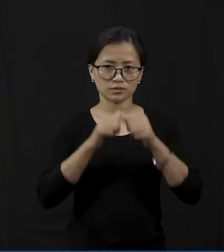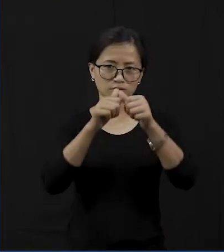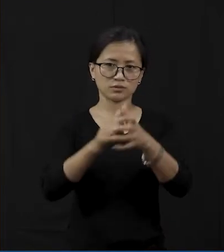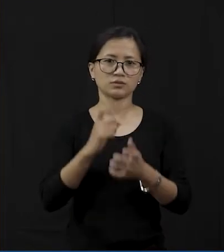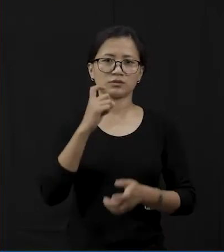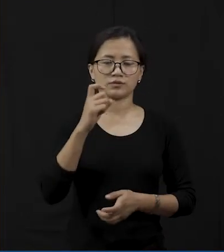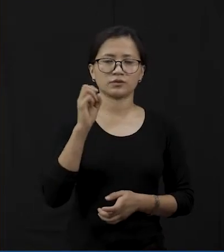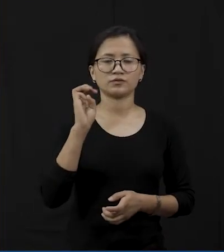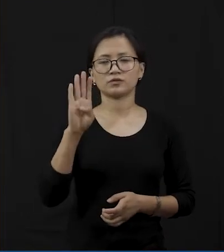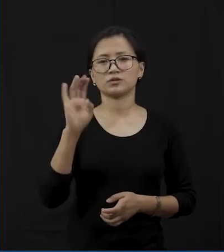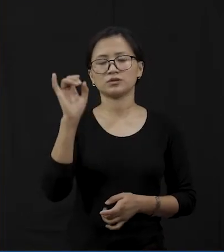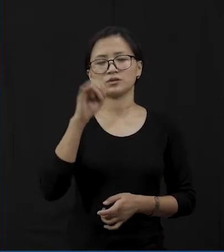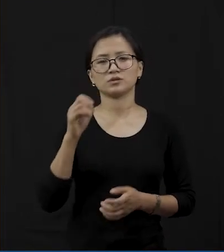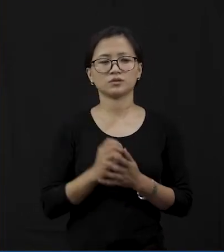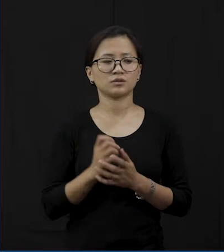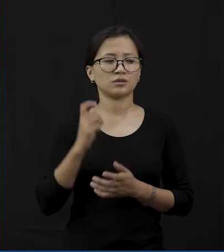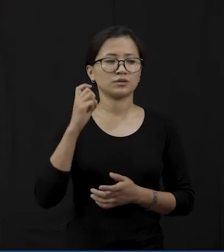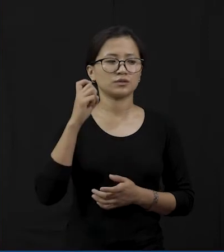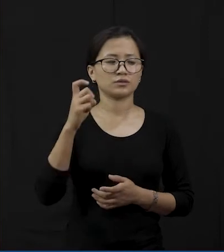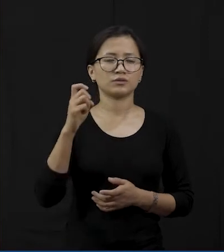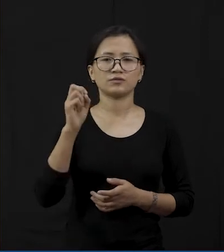746,